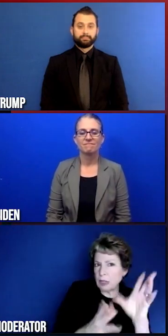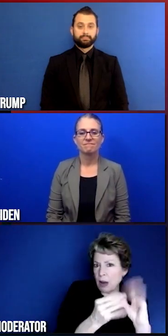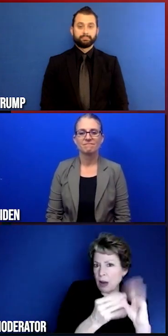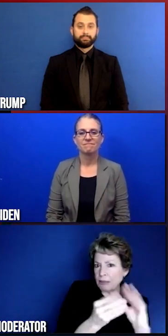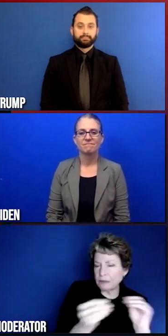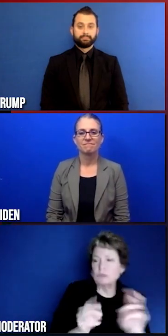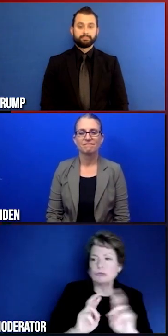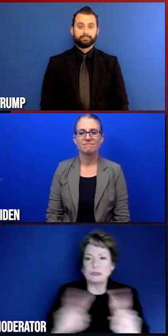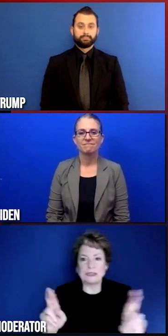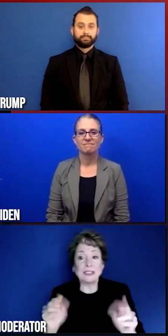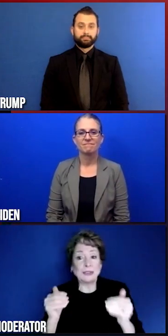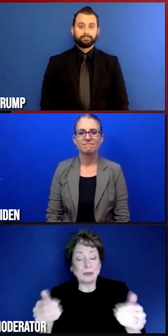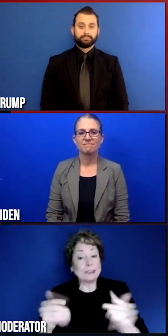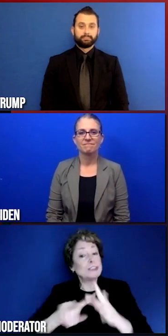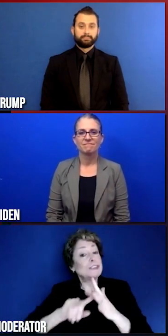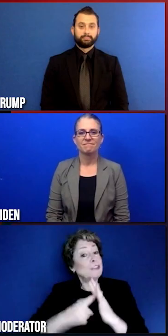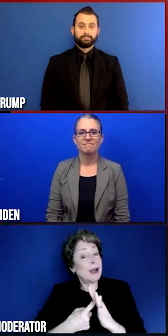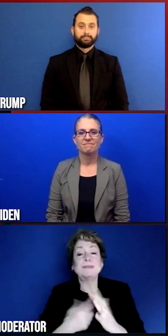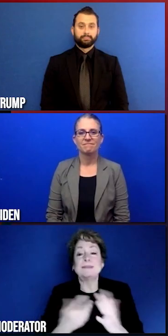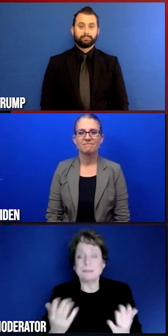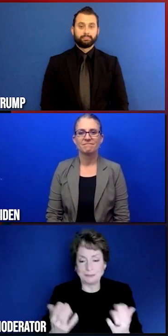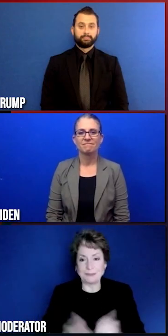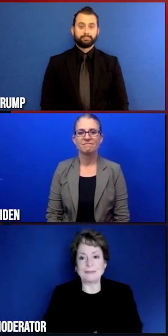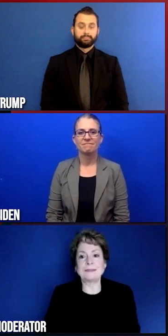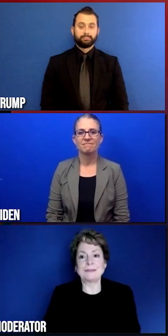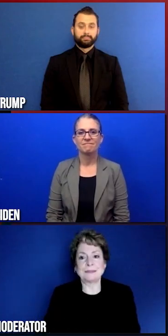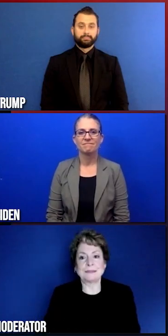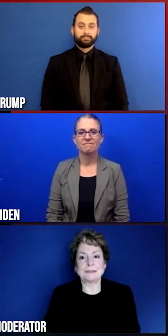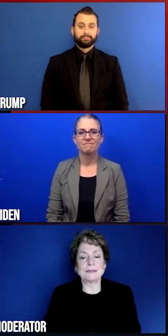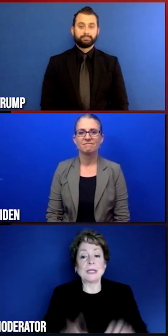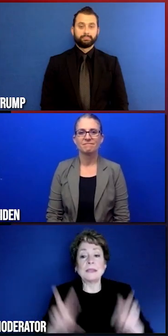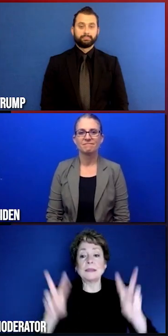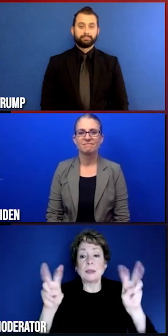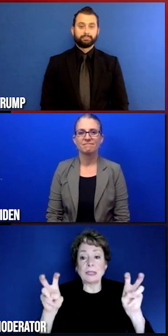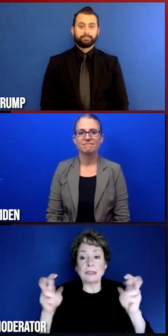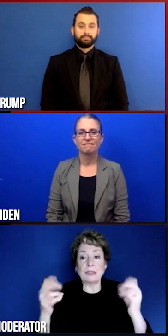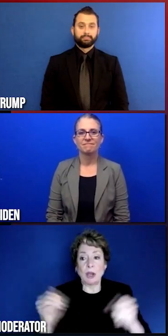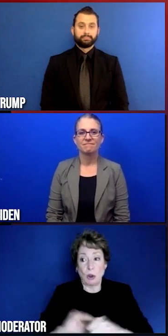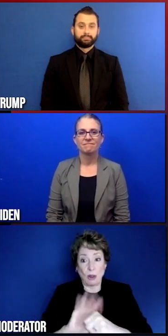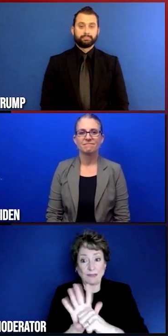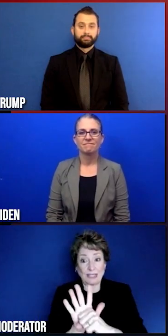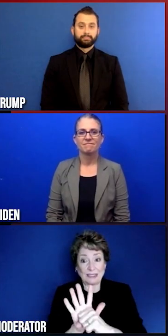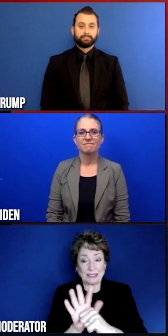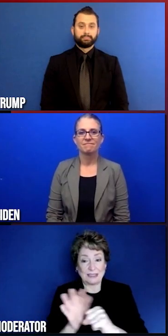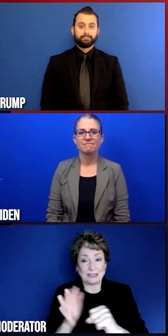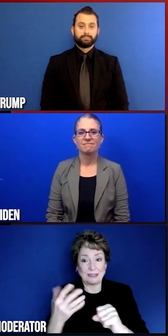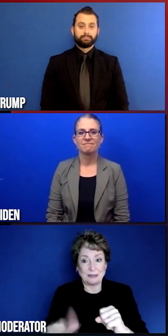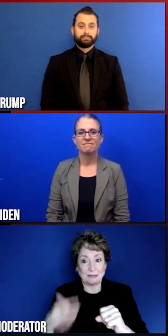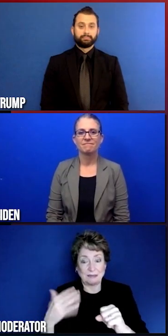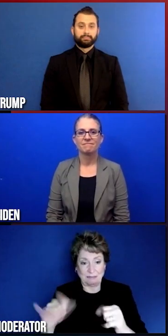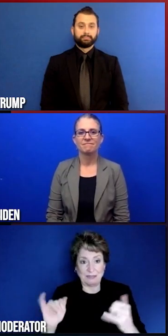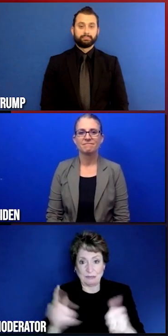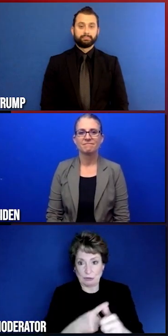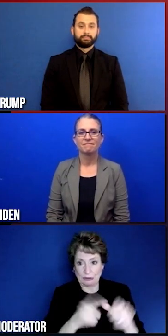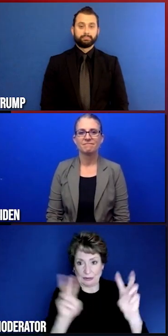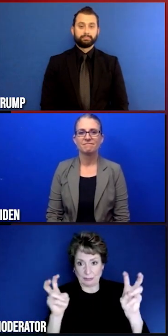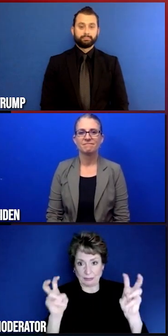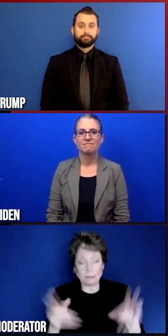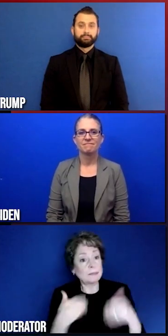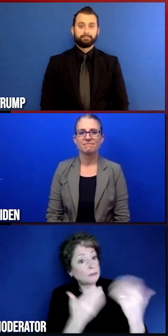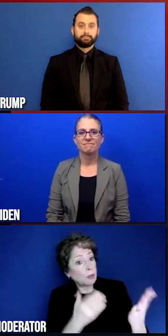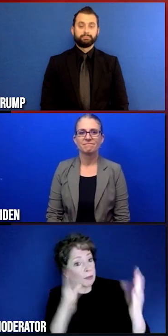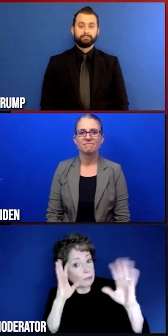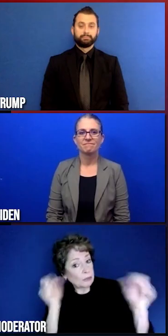with the fight against the coronavirus. President Trump, the first question is for you. The country is heading into a dangerous new phase. More